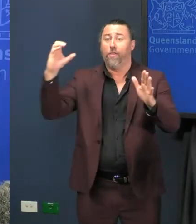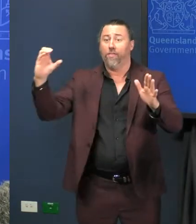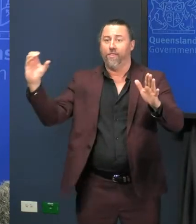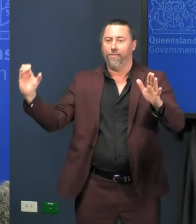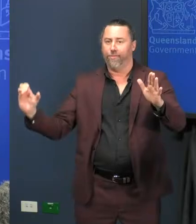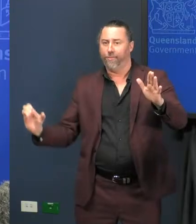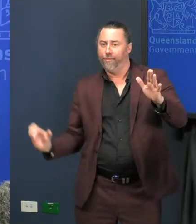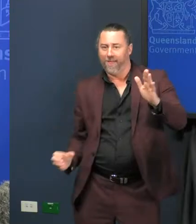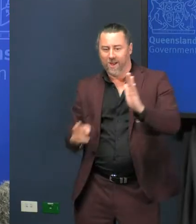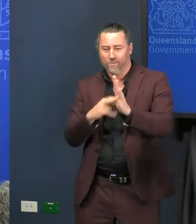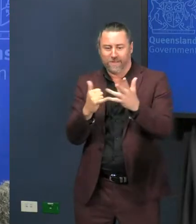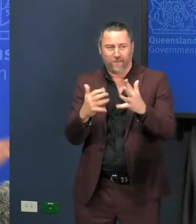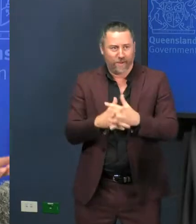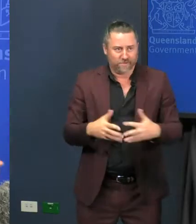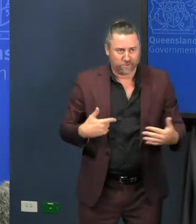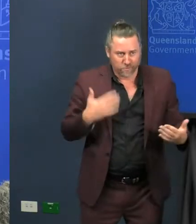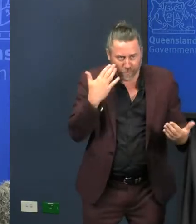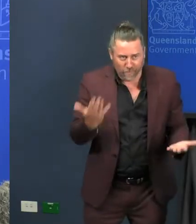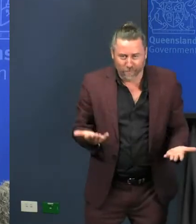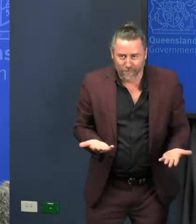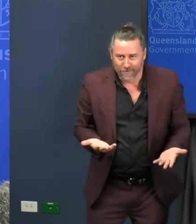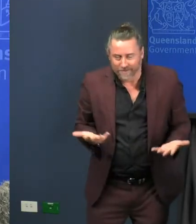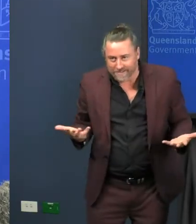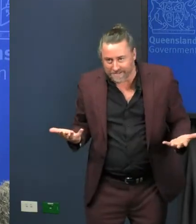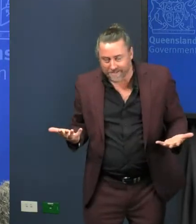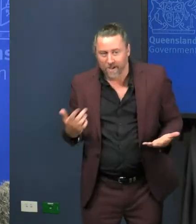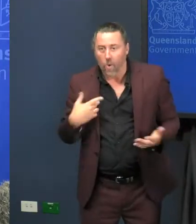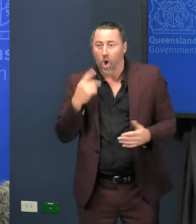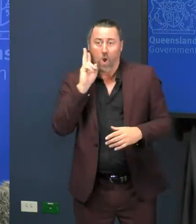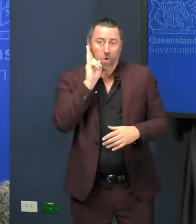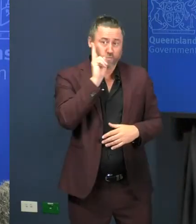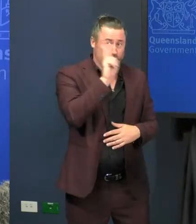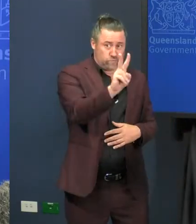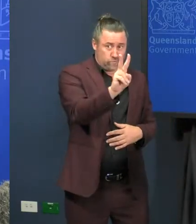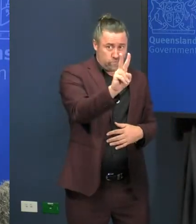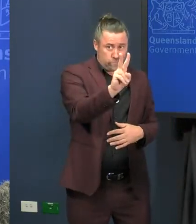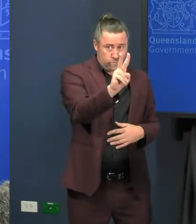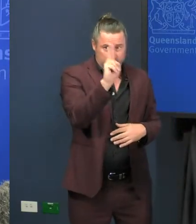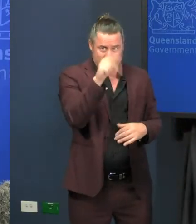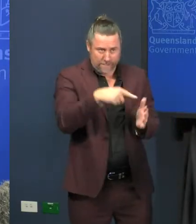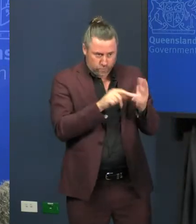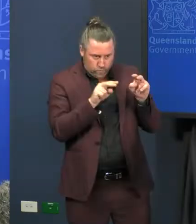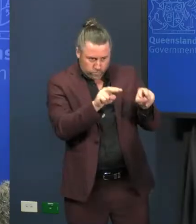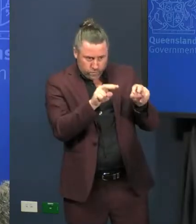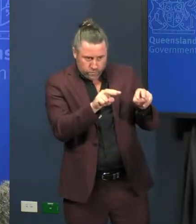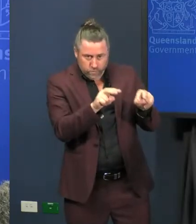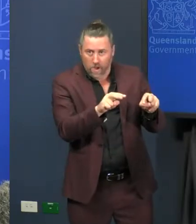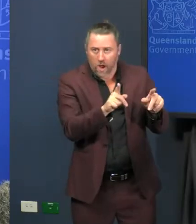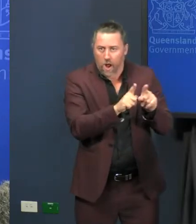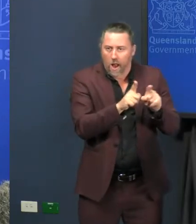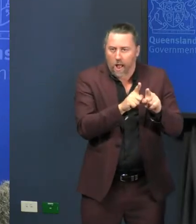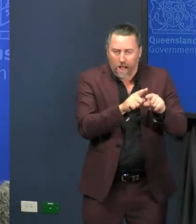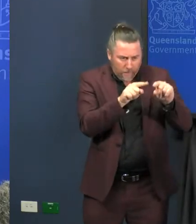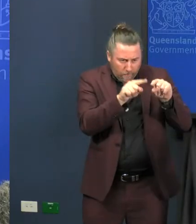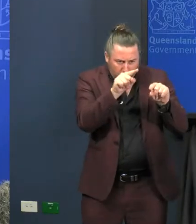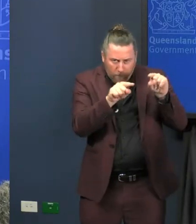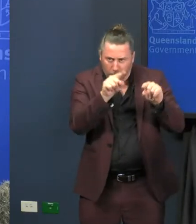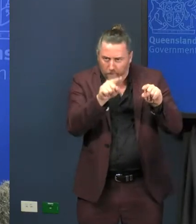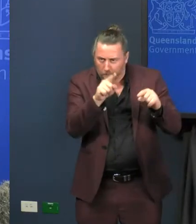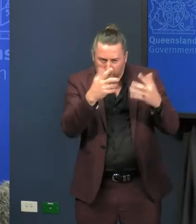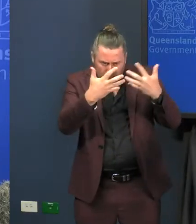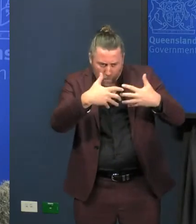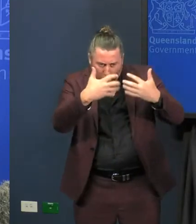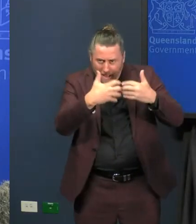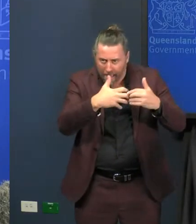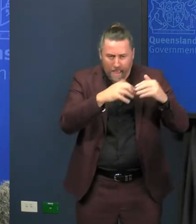the coming days, as what happened over the past 48 hours, we'll see those probabilities firm up, and the certainty